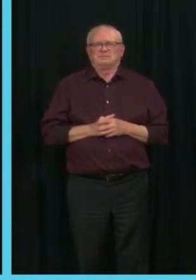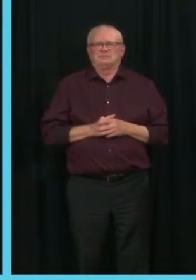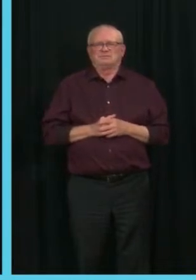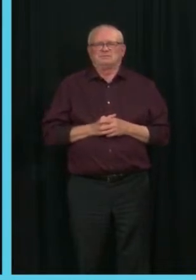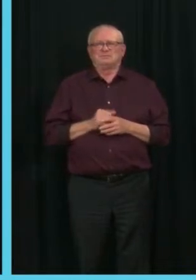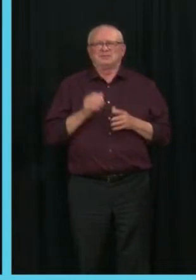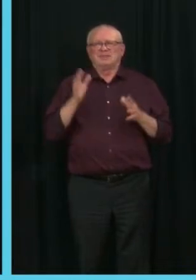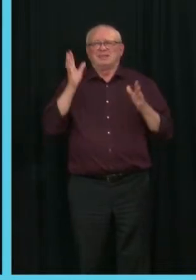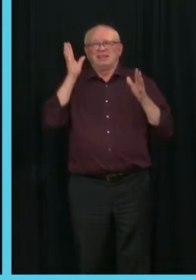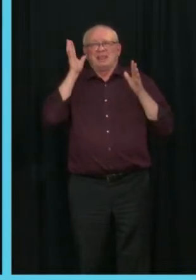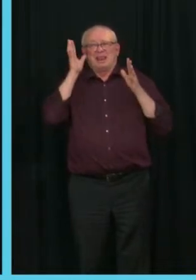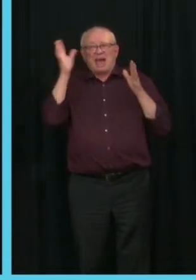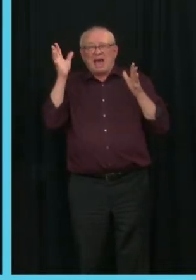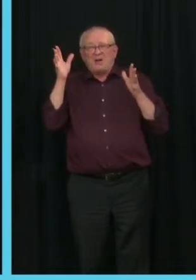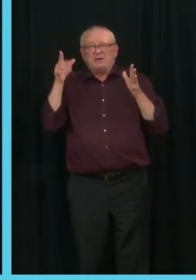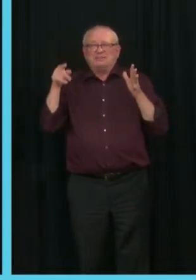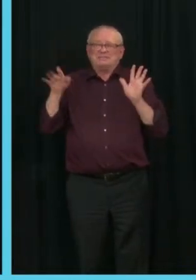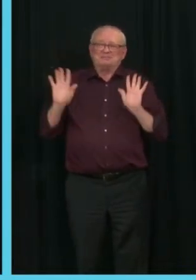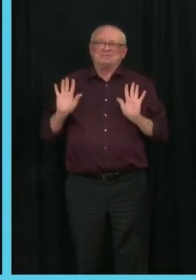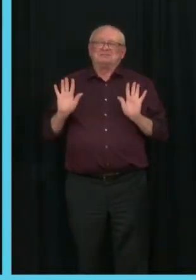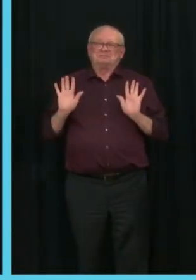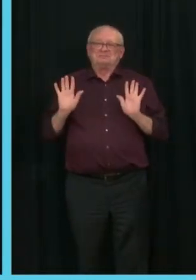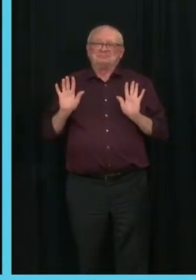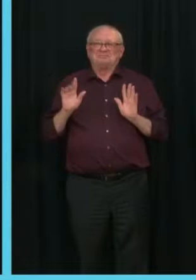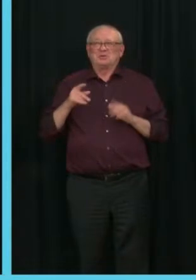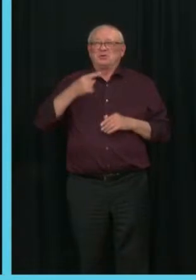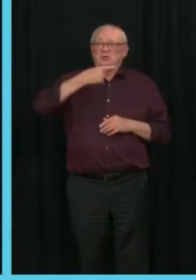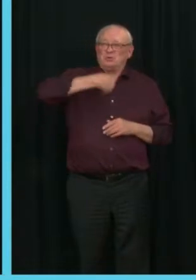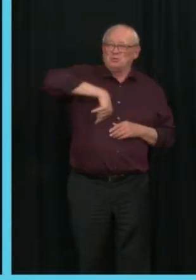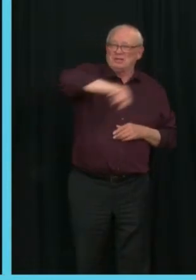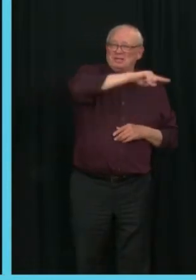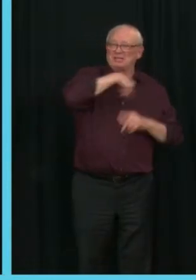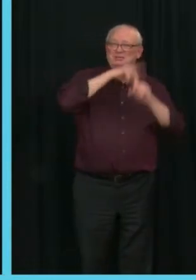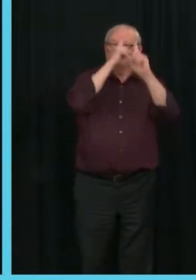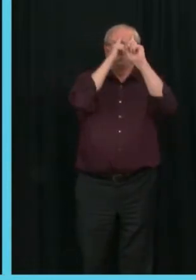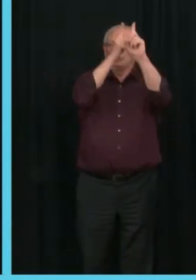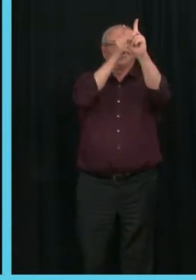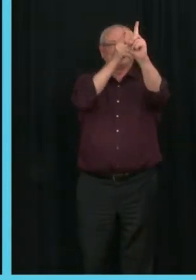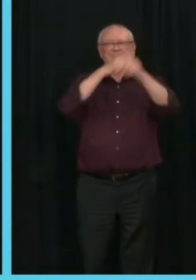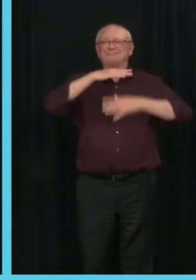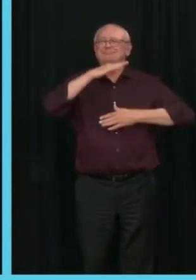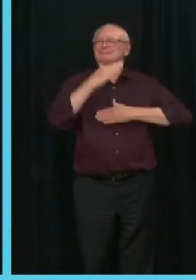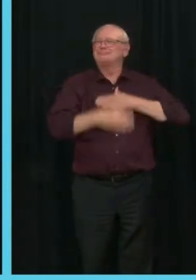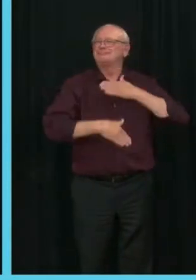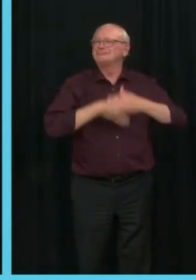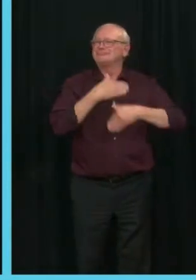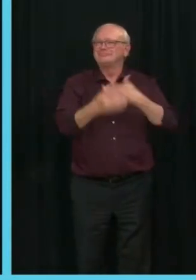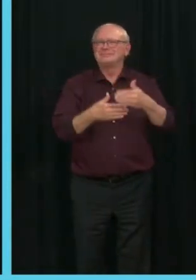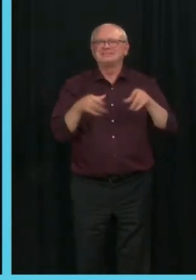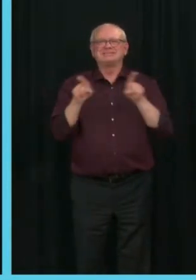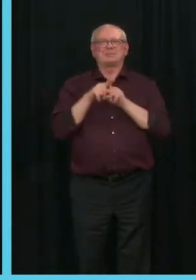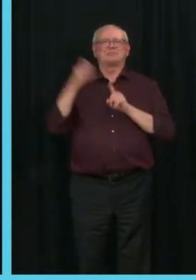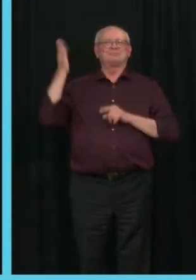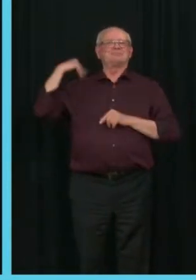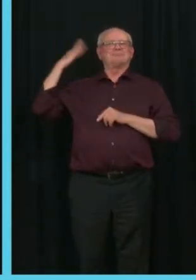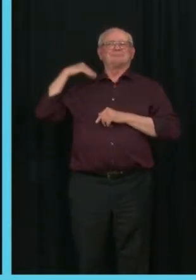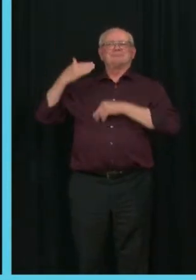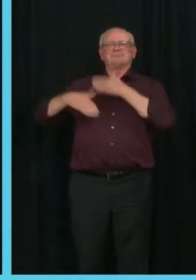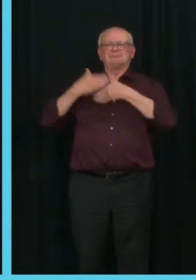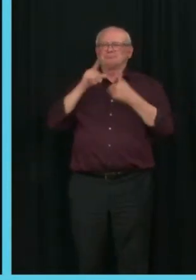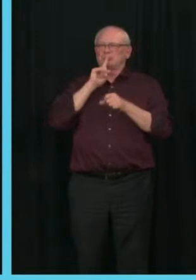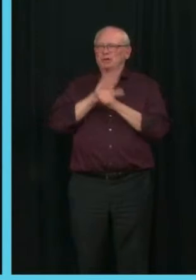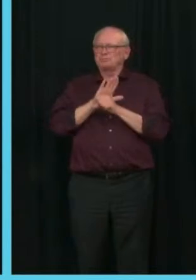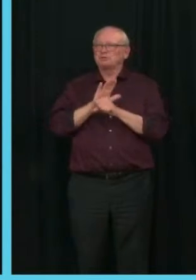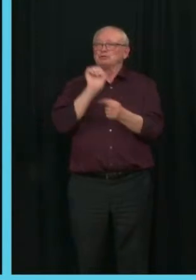our team wants to move forward, focused on the future, on the issues we were elected to deliver on: jobs, the economy, pipelines, and a